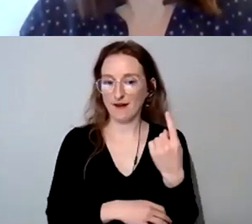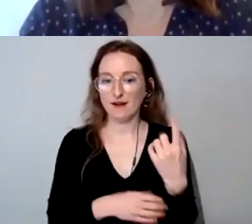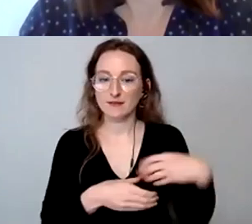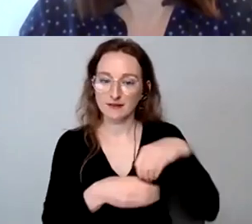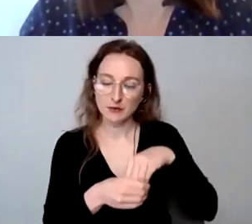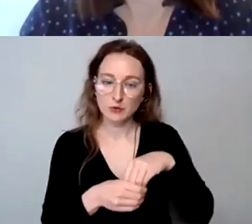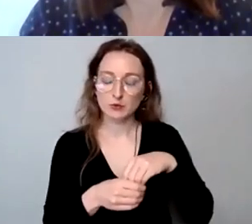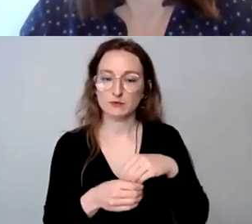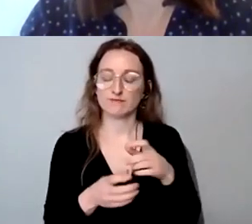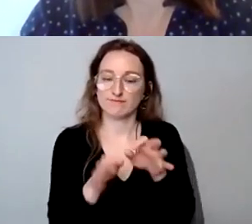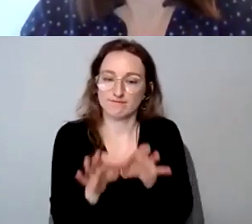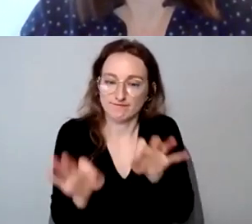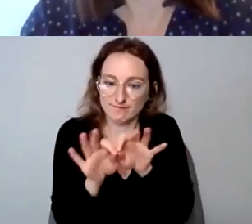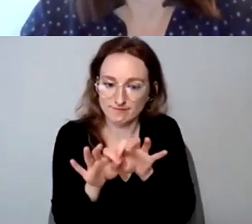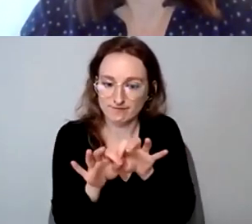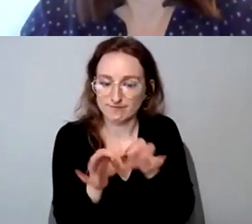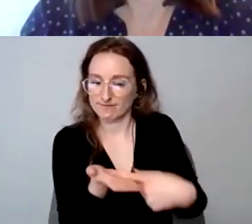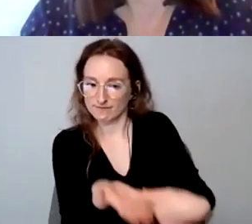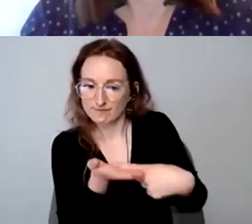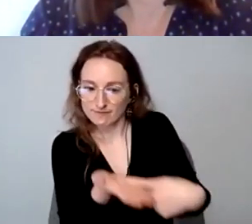critical conversation,